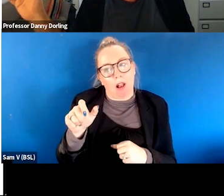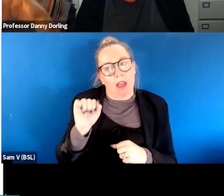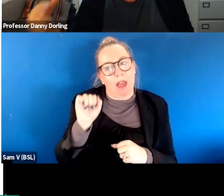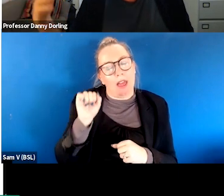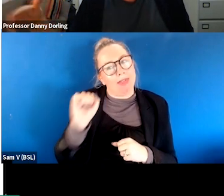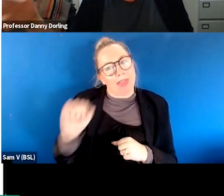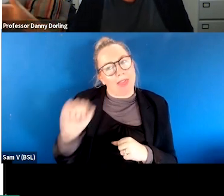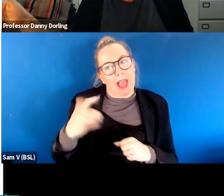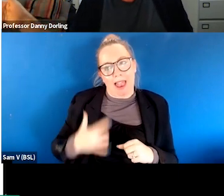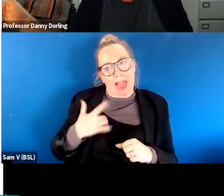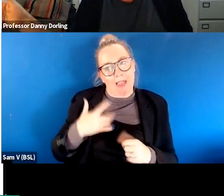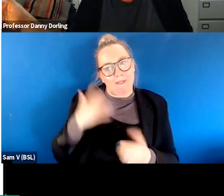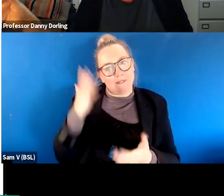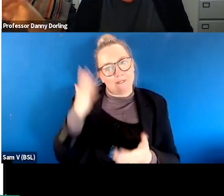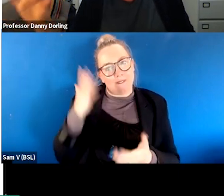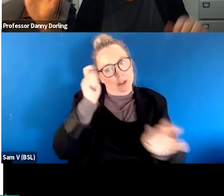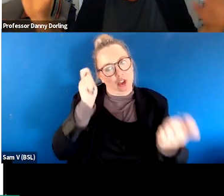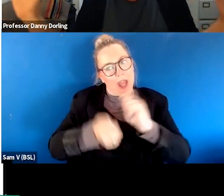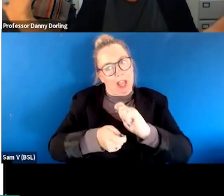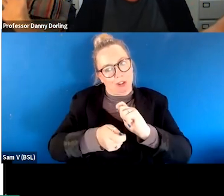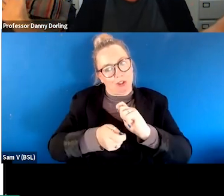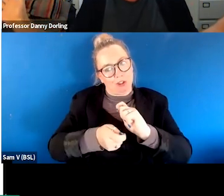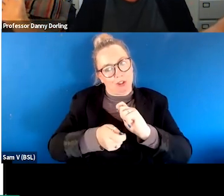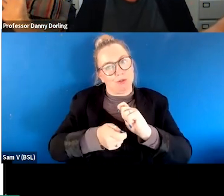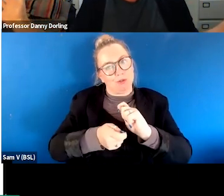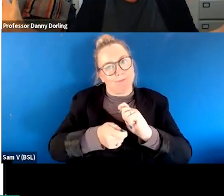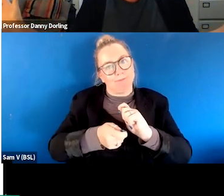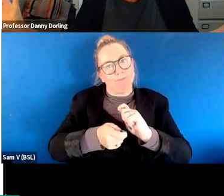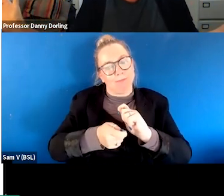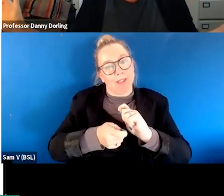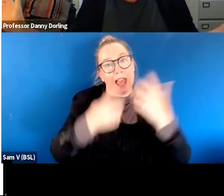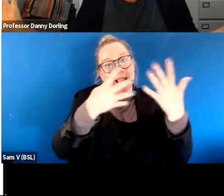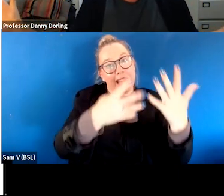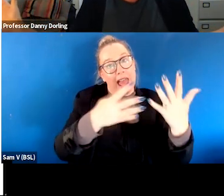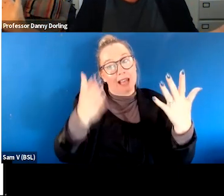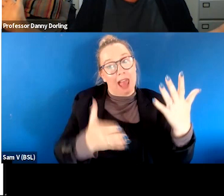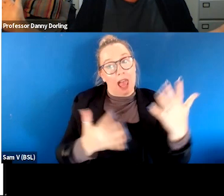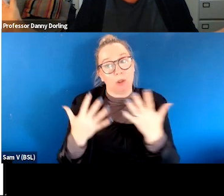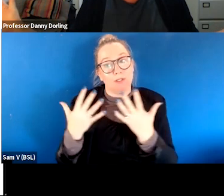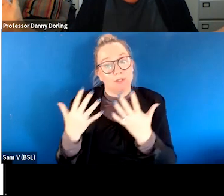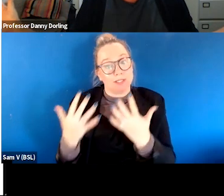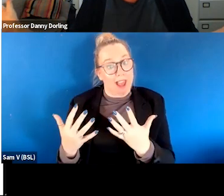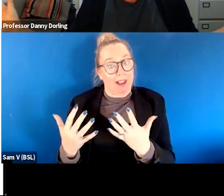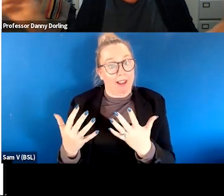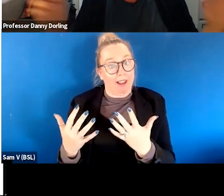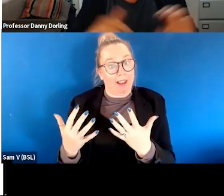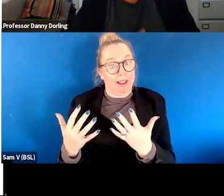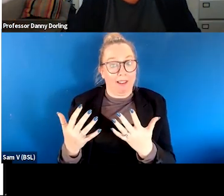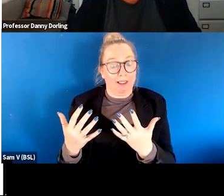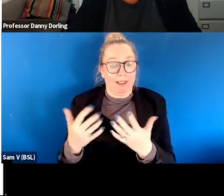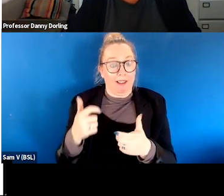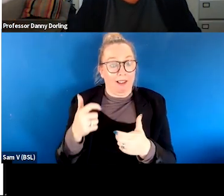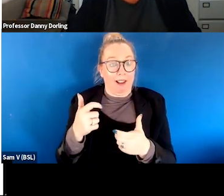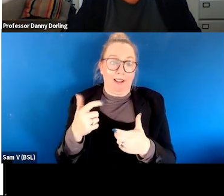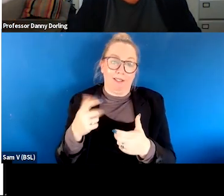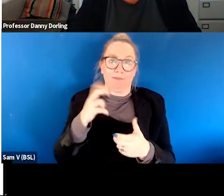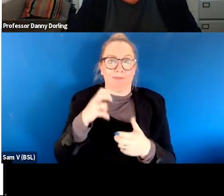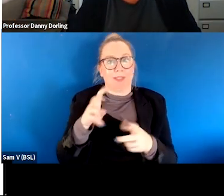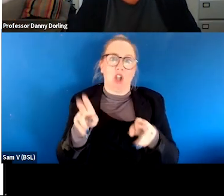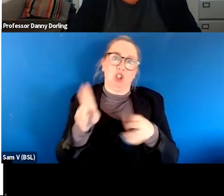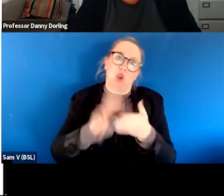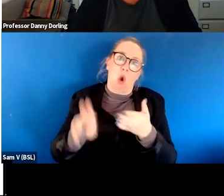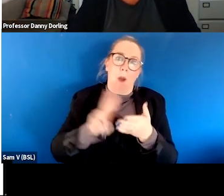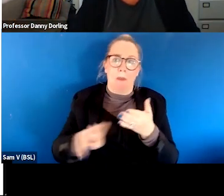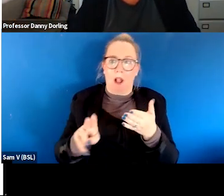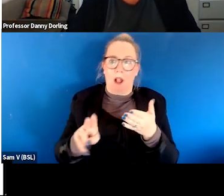before. There is a new threat. There are 9 out of 10 other threats, normal threats we had before,